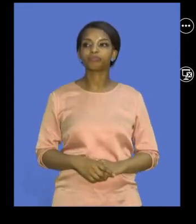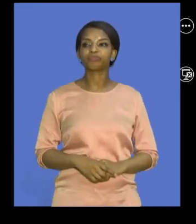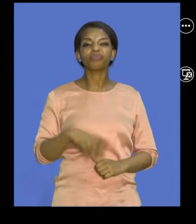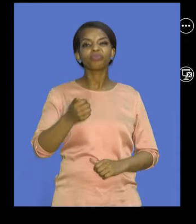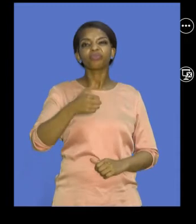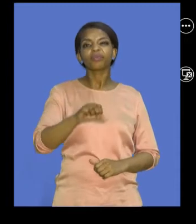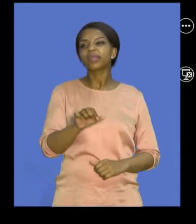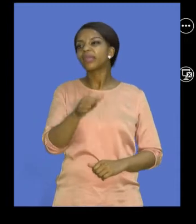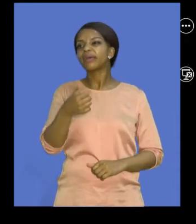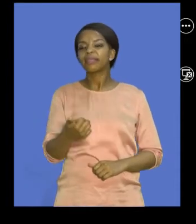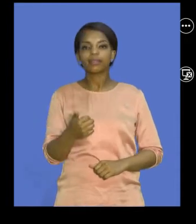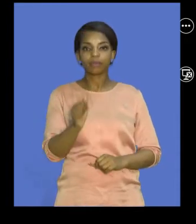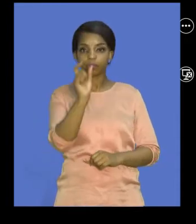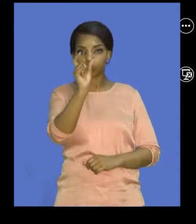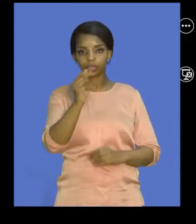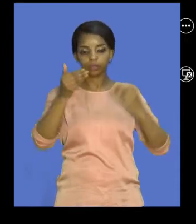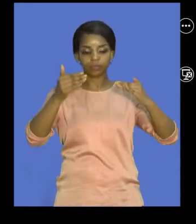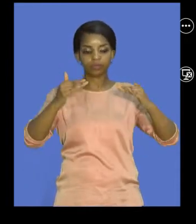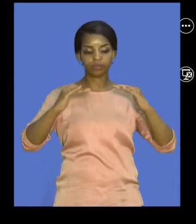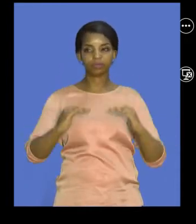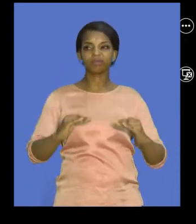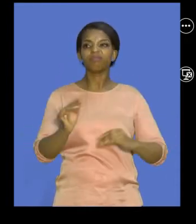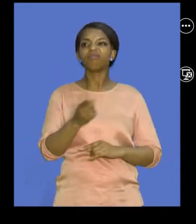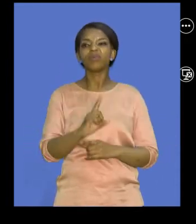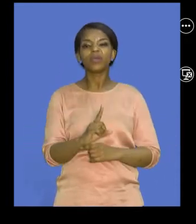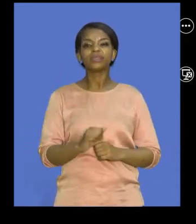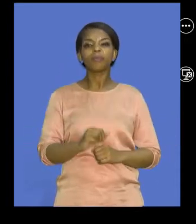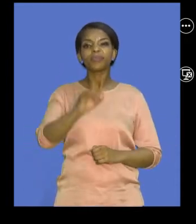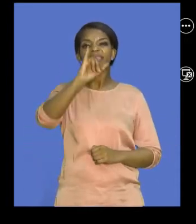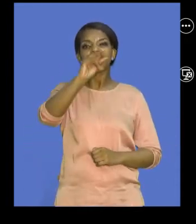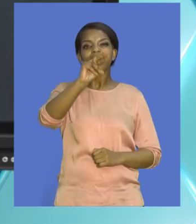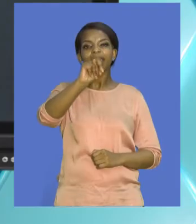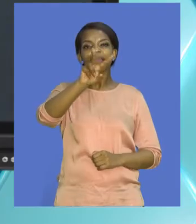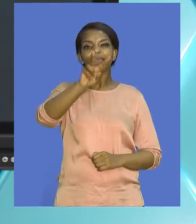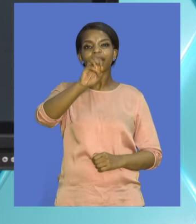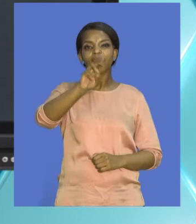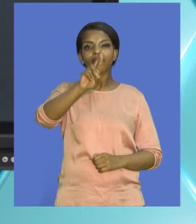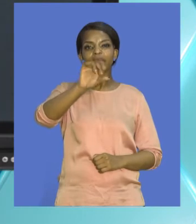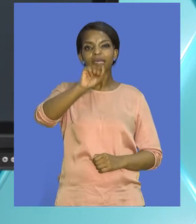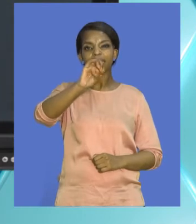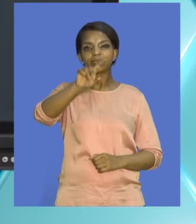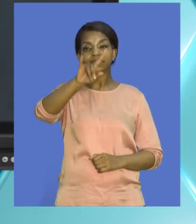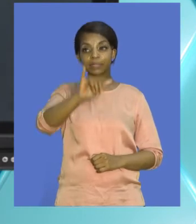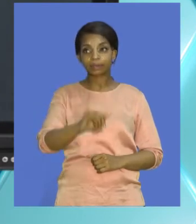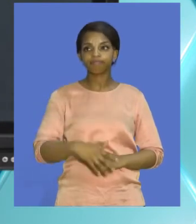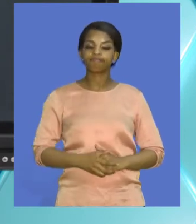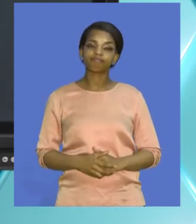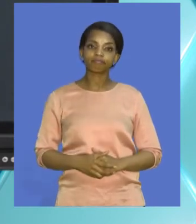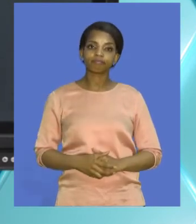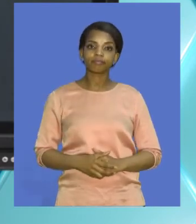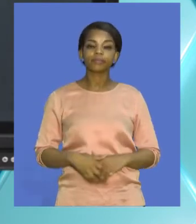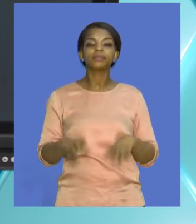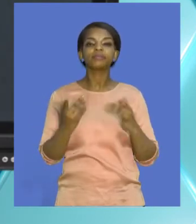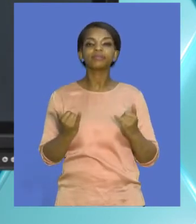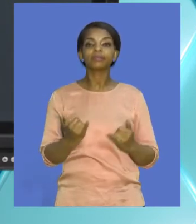is inversely proportional, okay? Now, if we talk of two quantities or